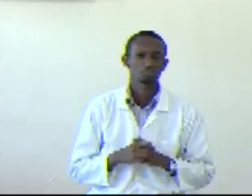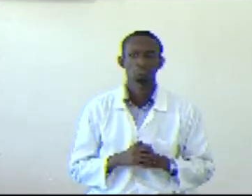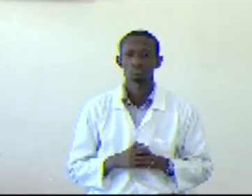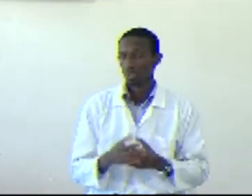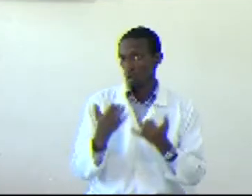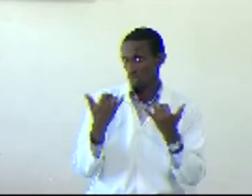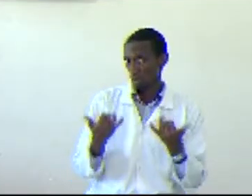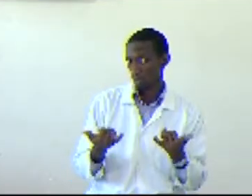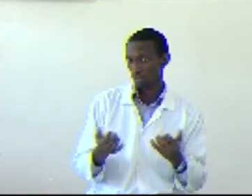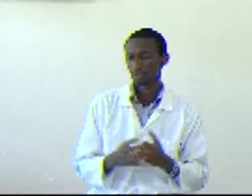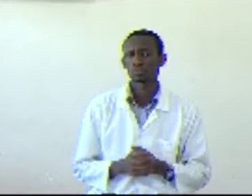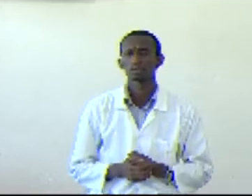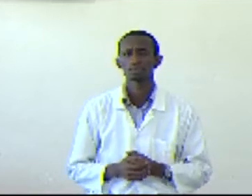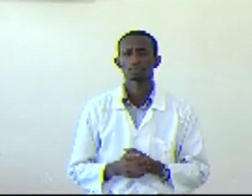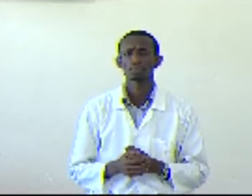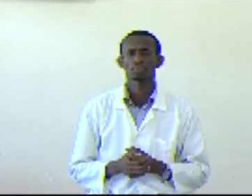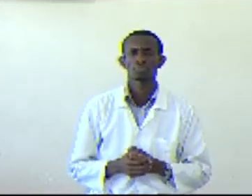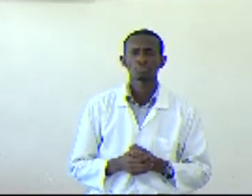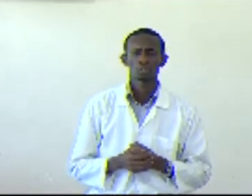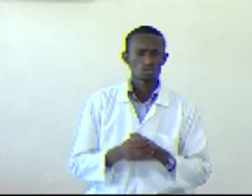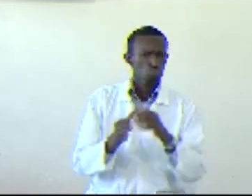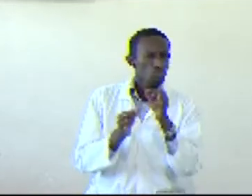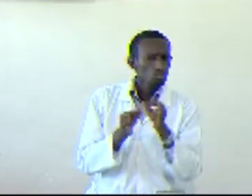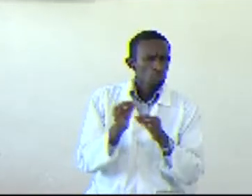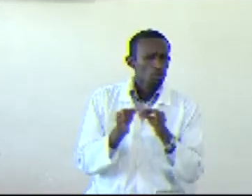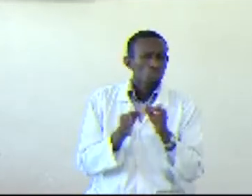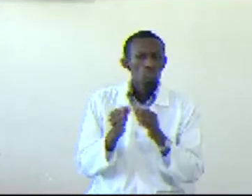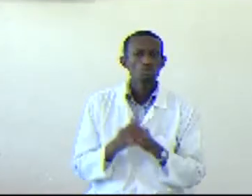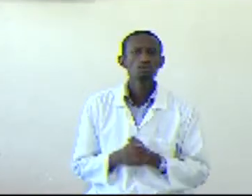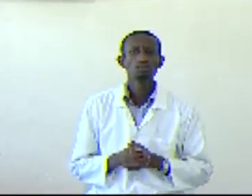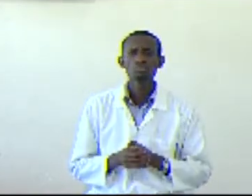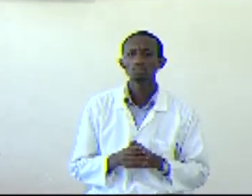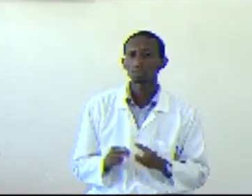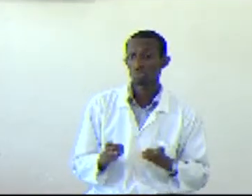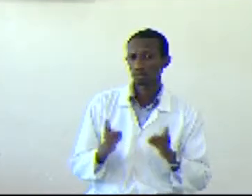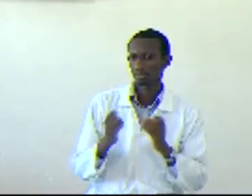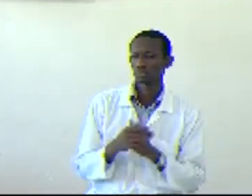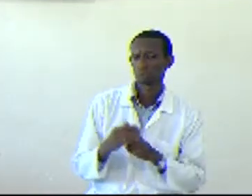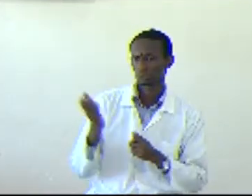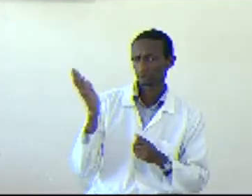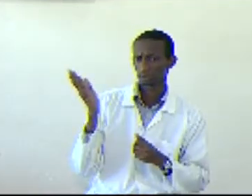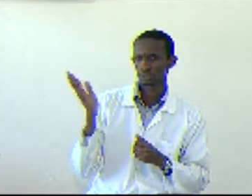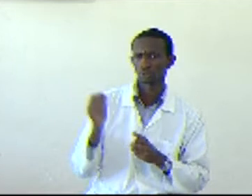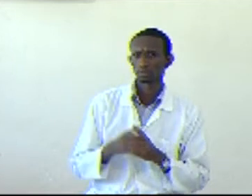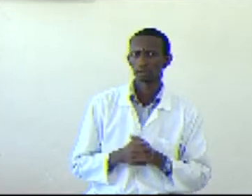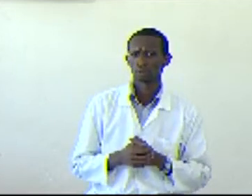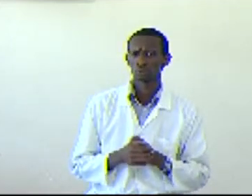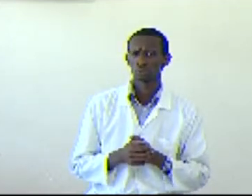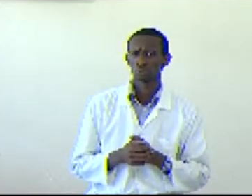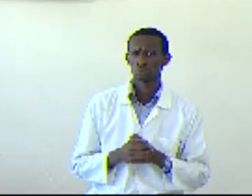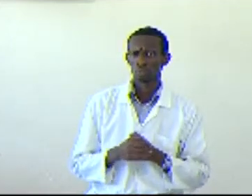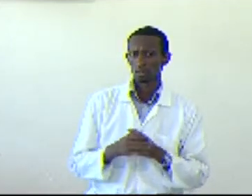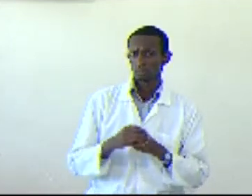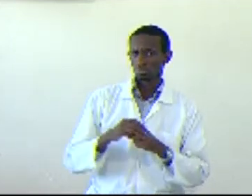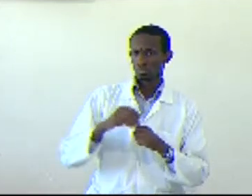Today, we are going now to explain the way this potentiometer works on the principle of changing the resistance